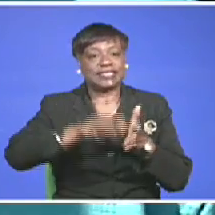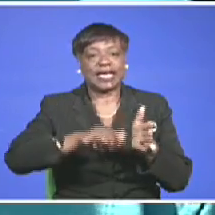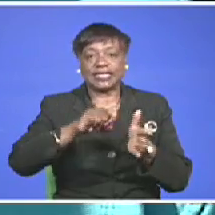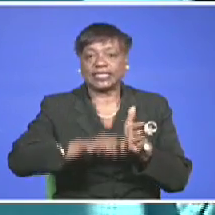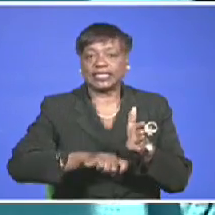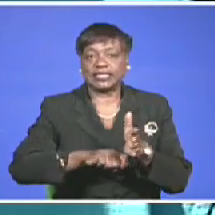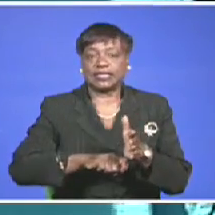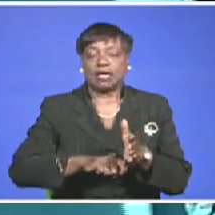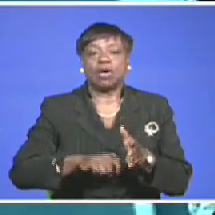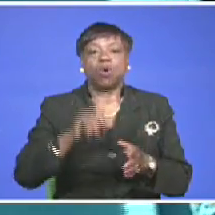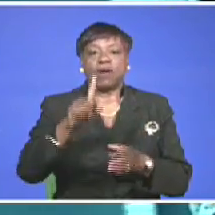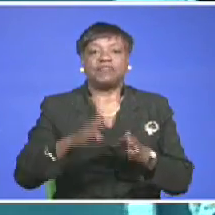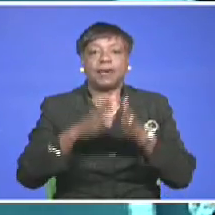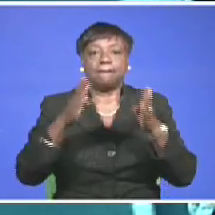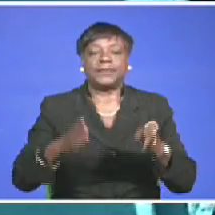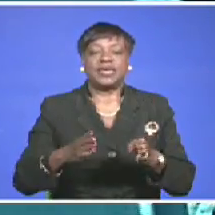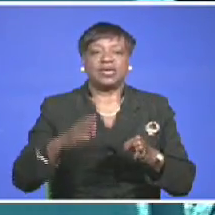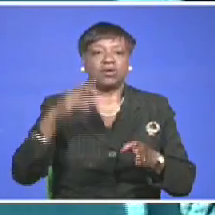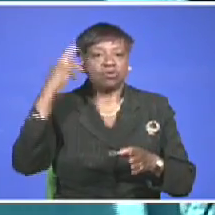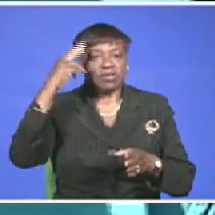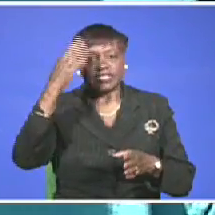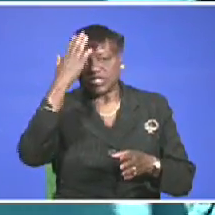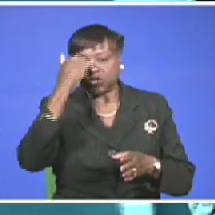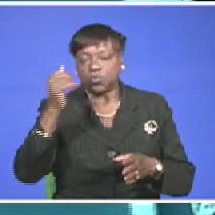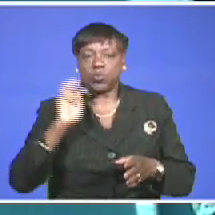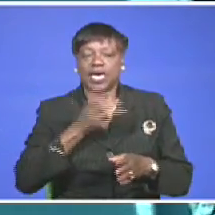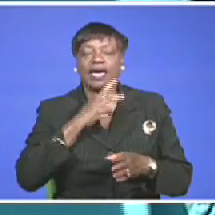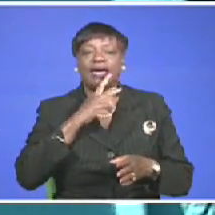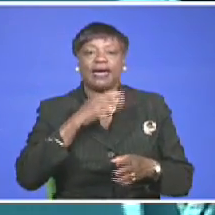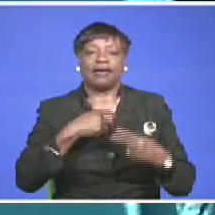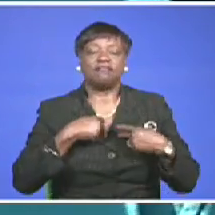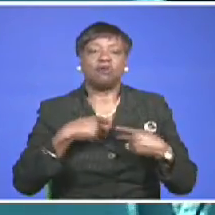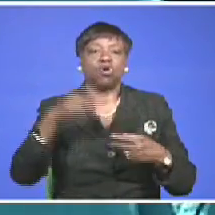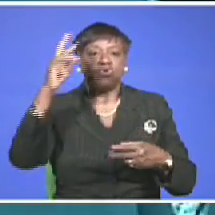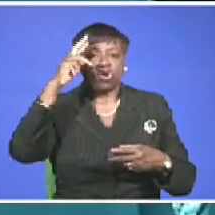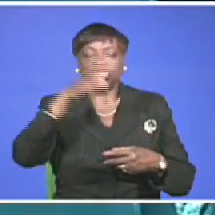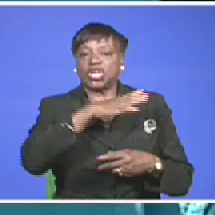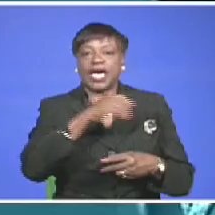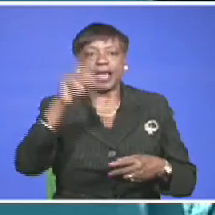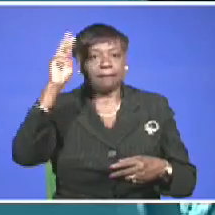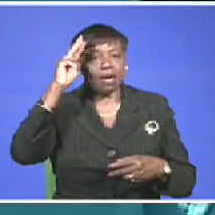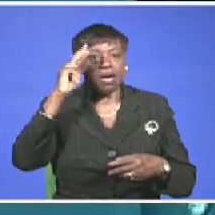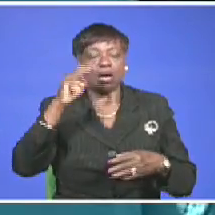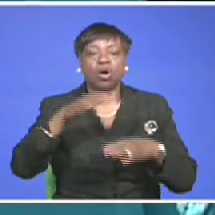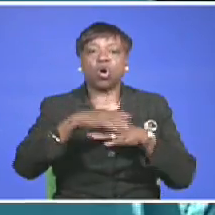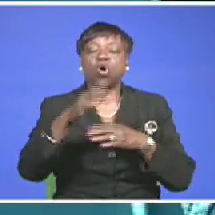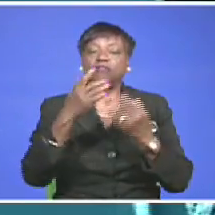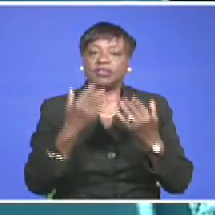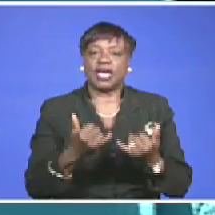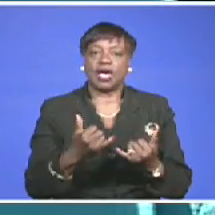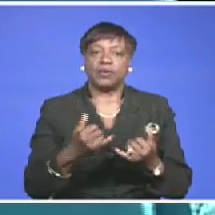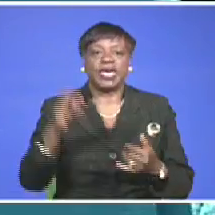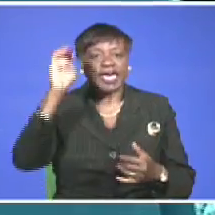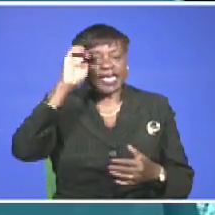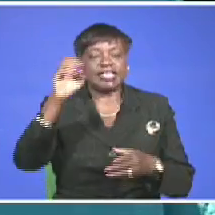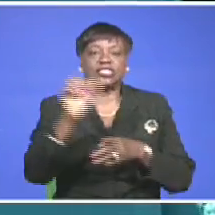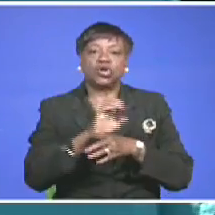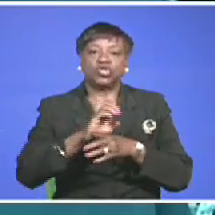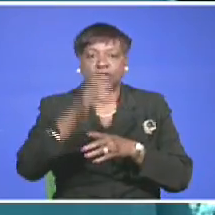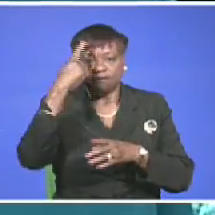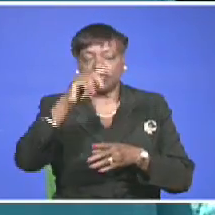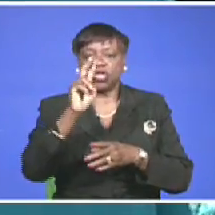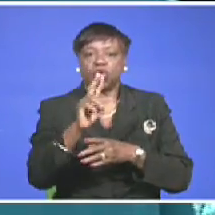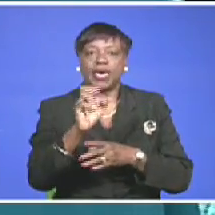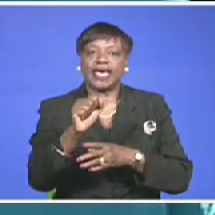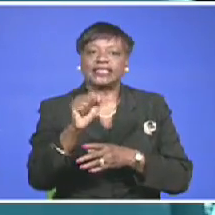big reasons why you have people like Roger and Mark right now. They're off right now. Roger's coaching for the